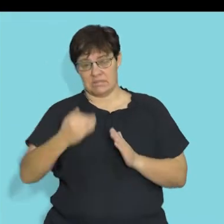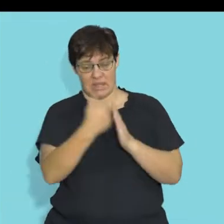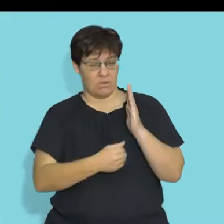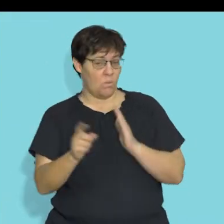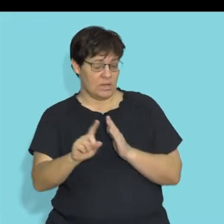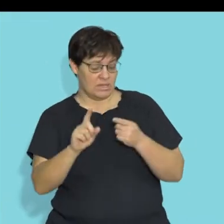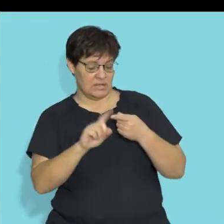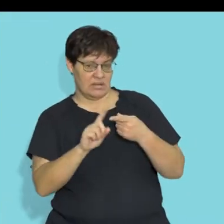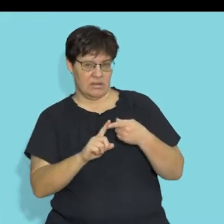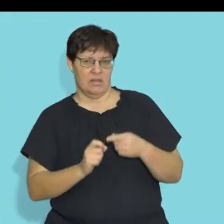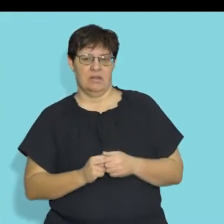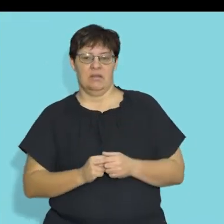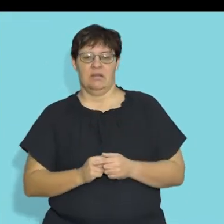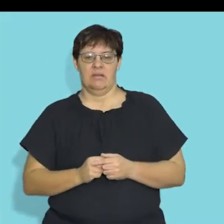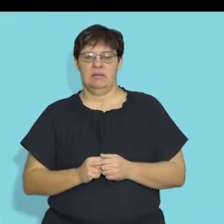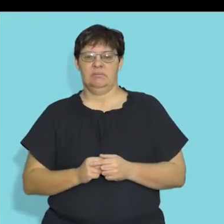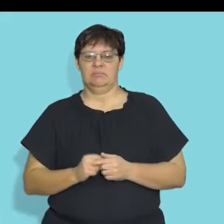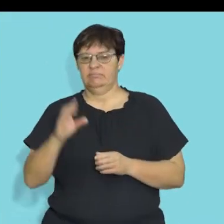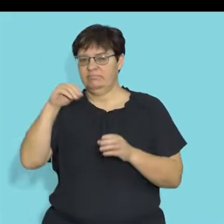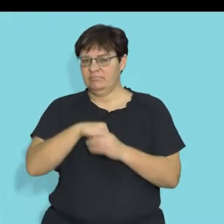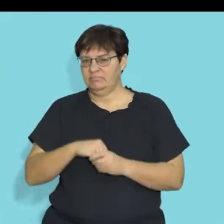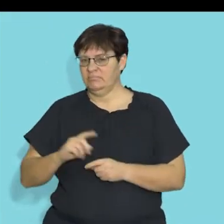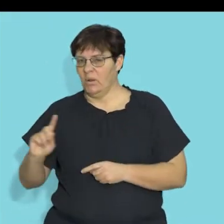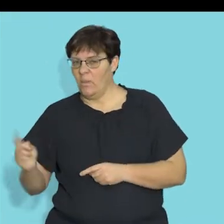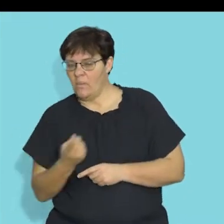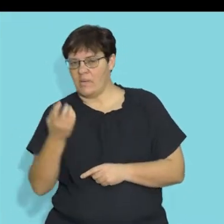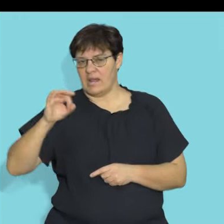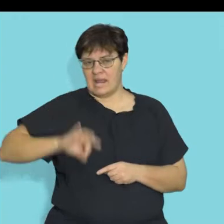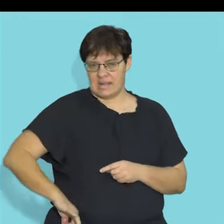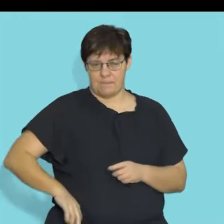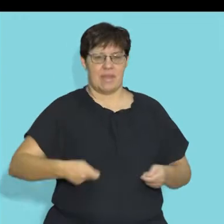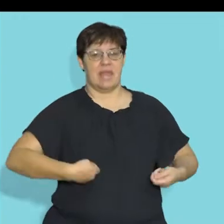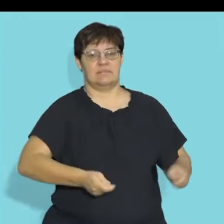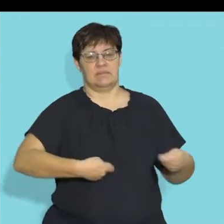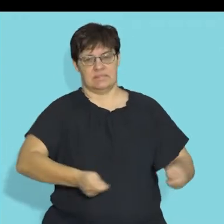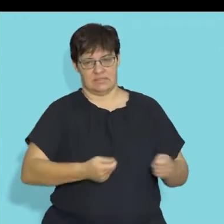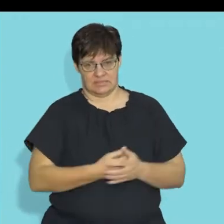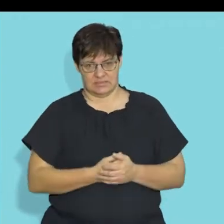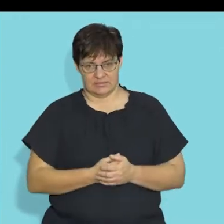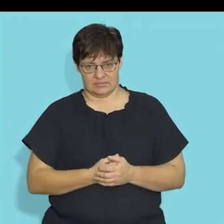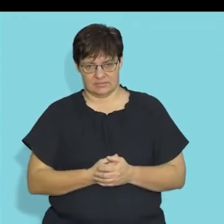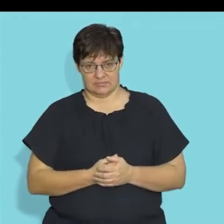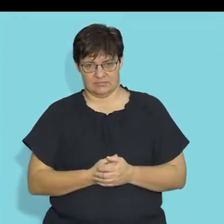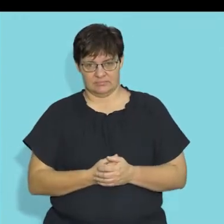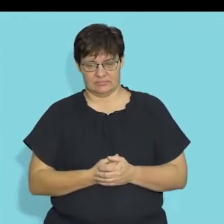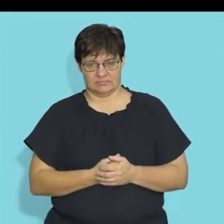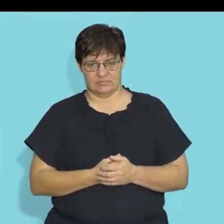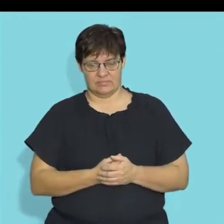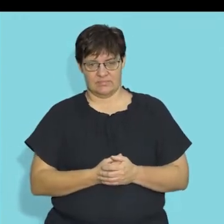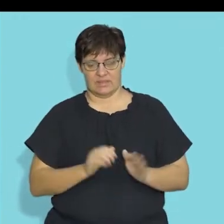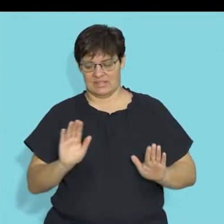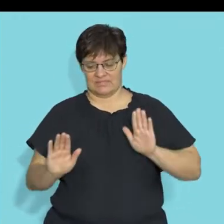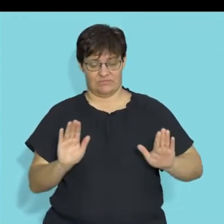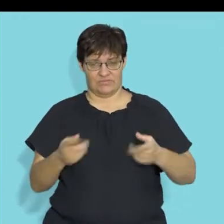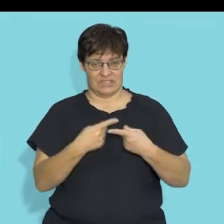account all your incomes and your expenses. Right. So look at the